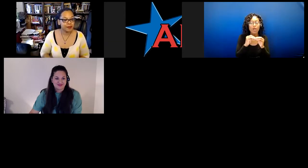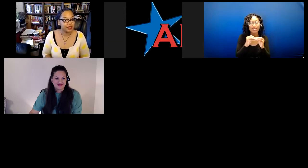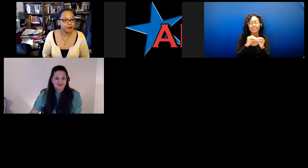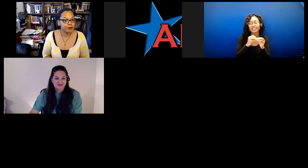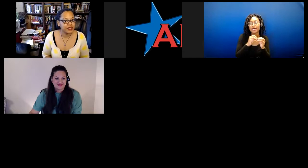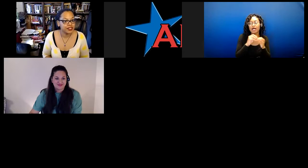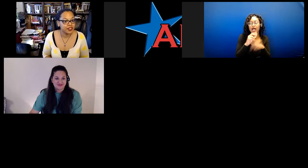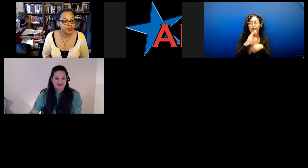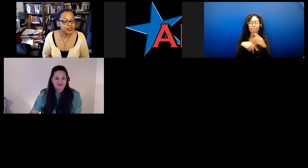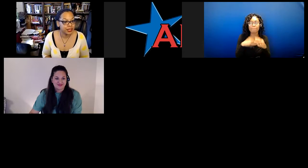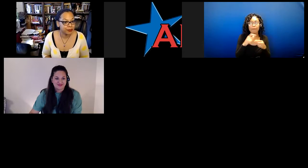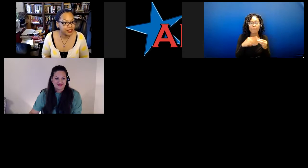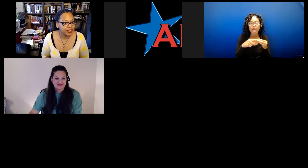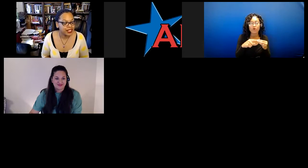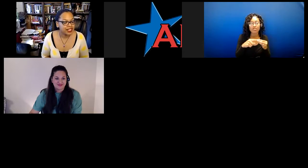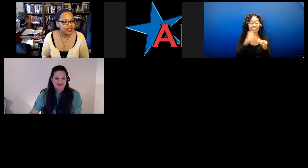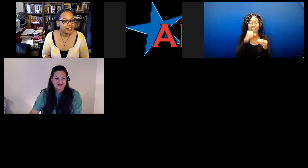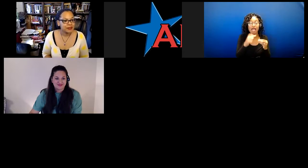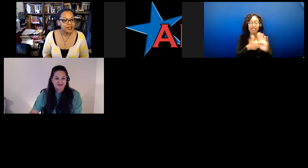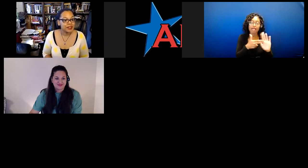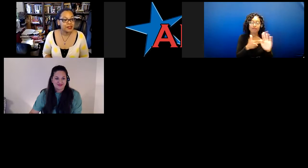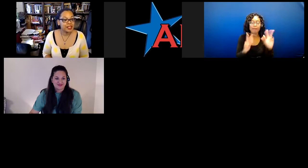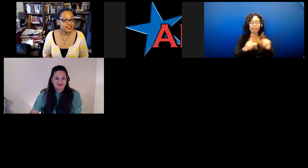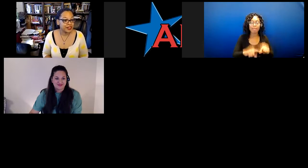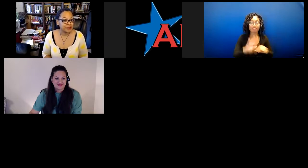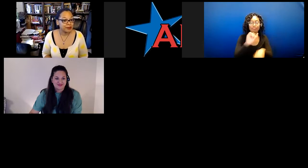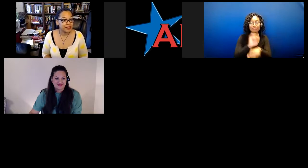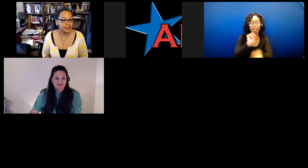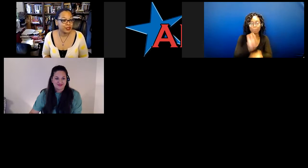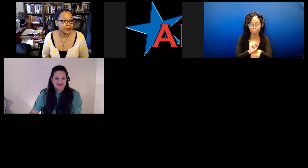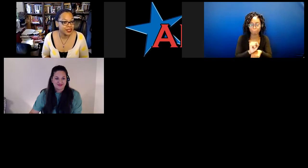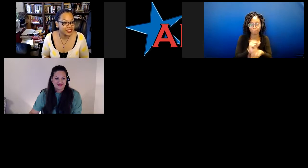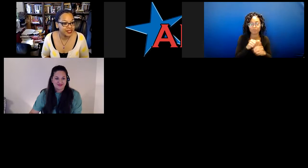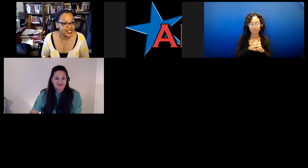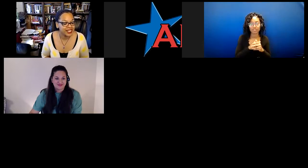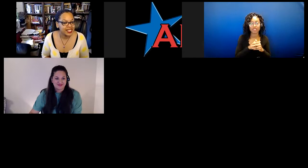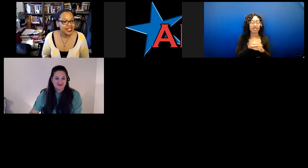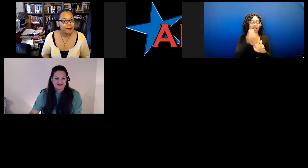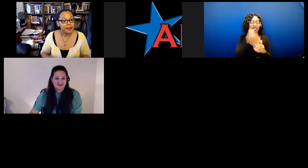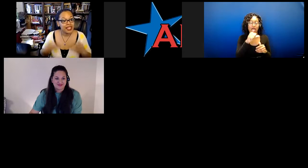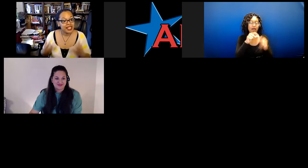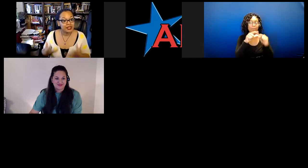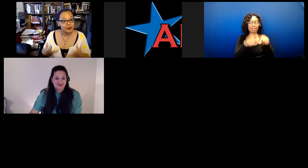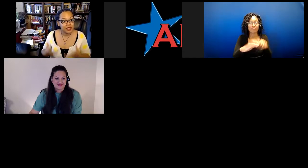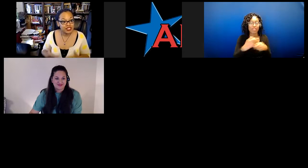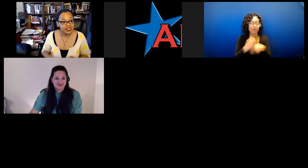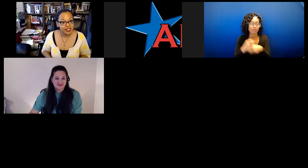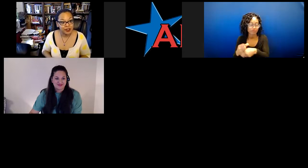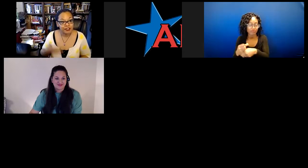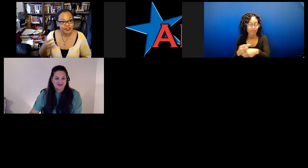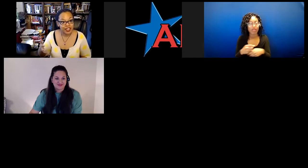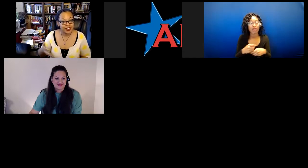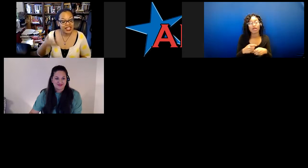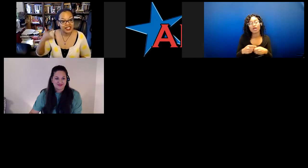classifying people based on their labor, not classifying people based on their productivity, and paying them wages that